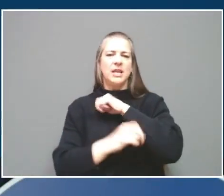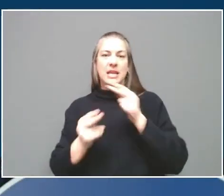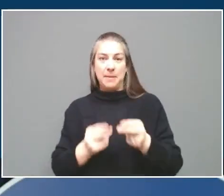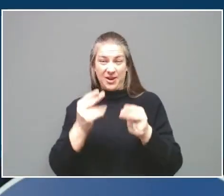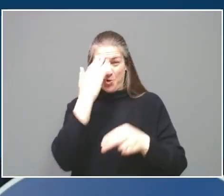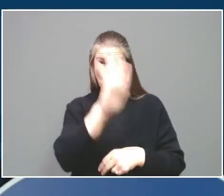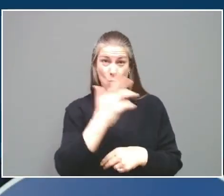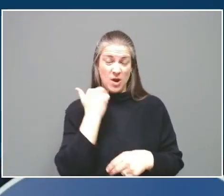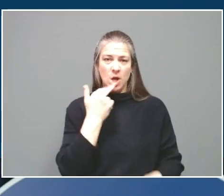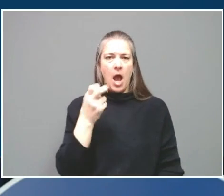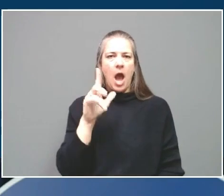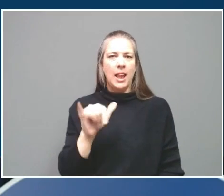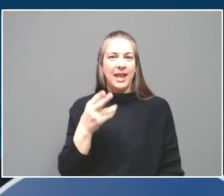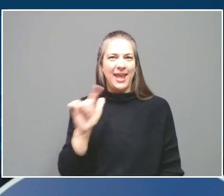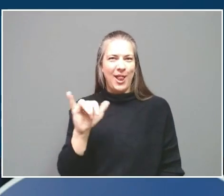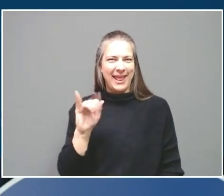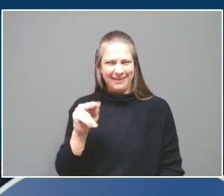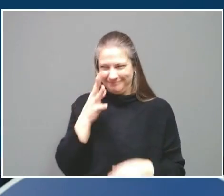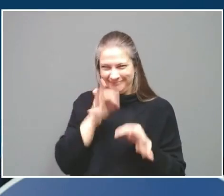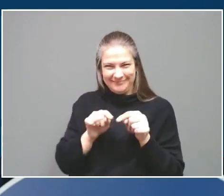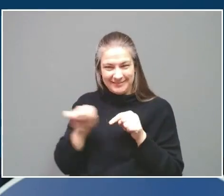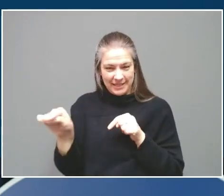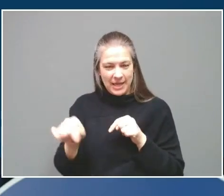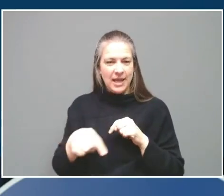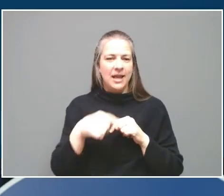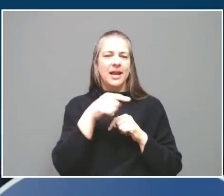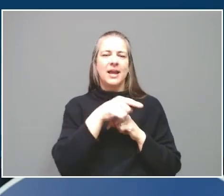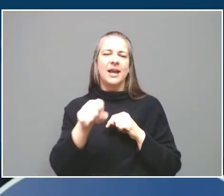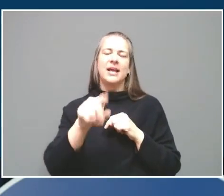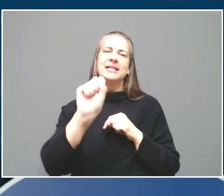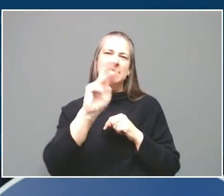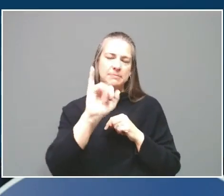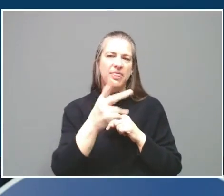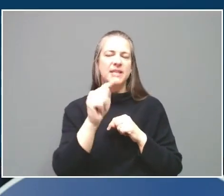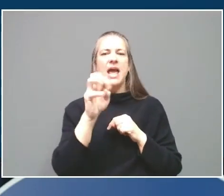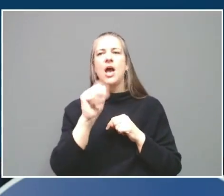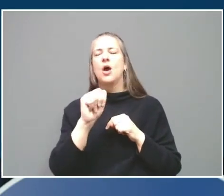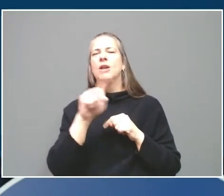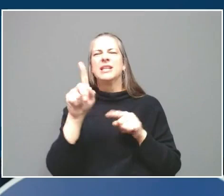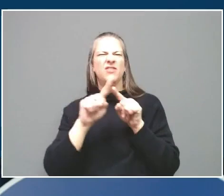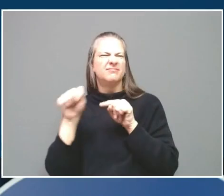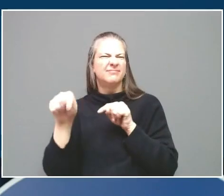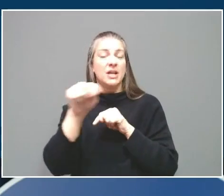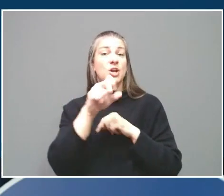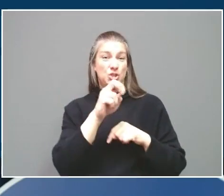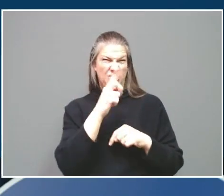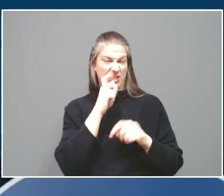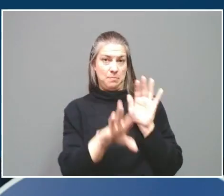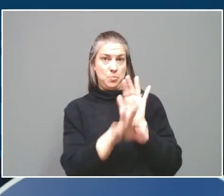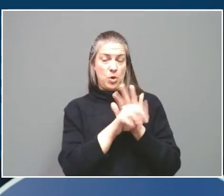Holly Hill Inn, just down the road, Honeywood, Wallace Station, Smithtown, and more. She was just appointed to the